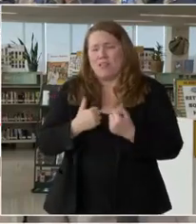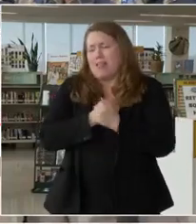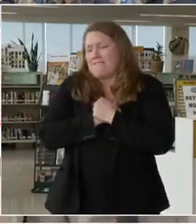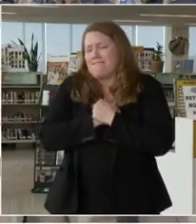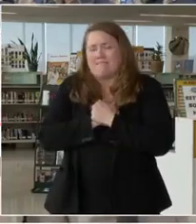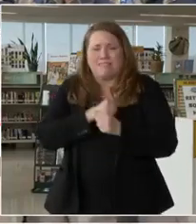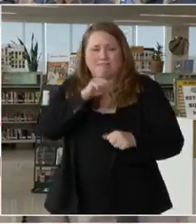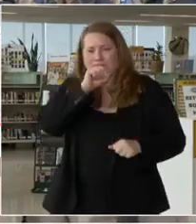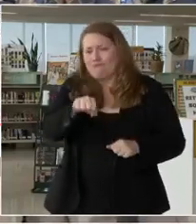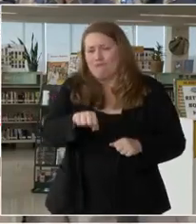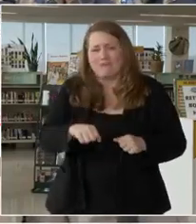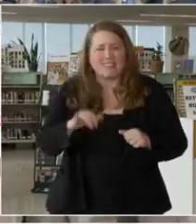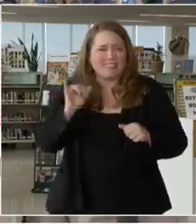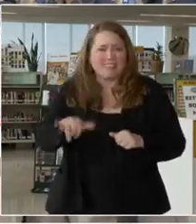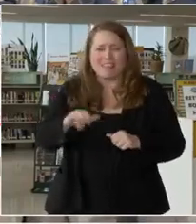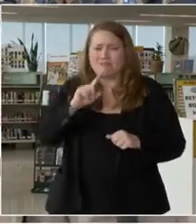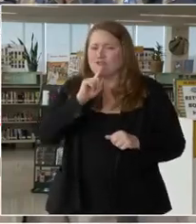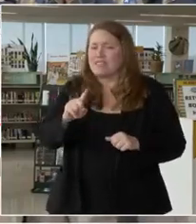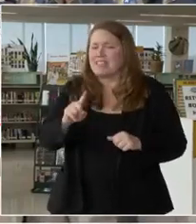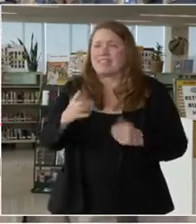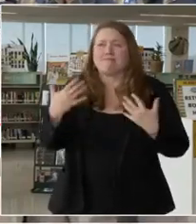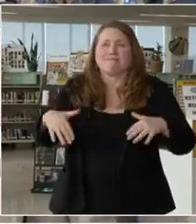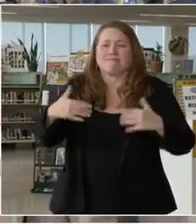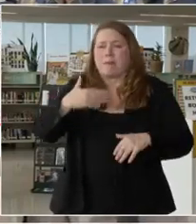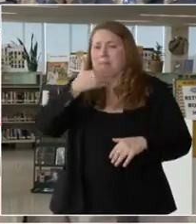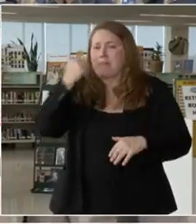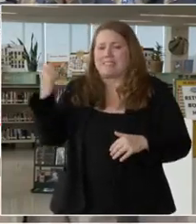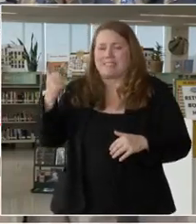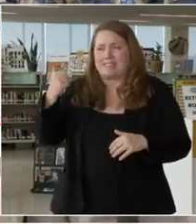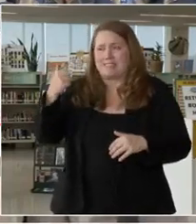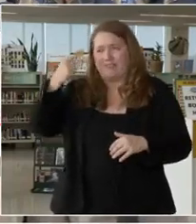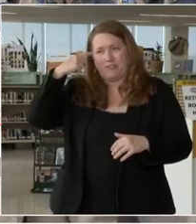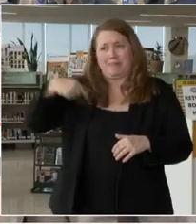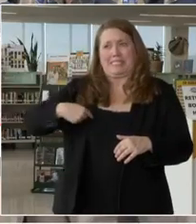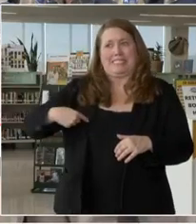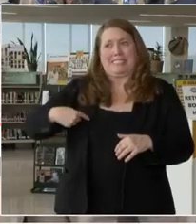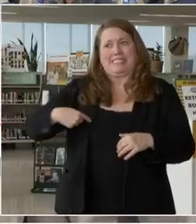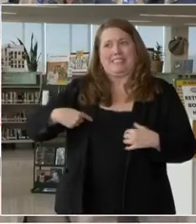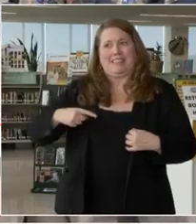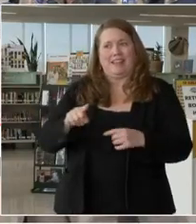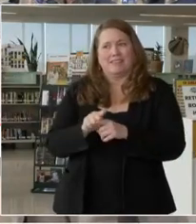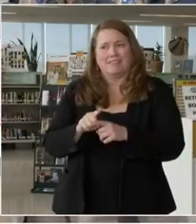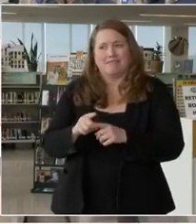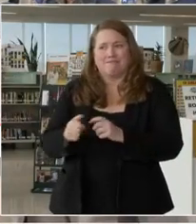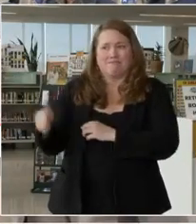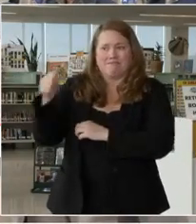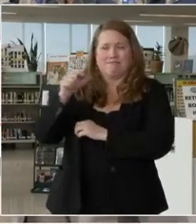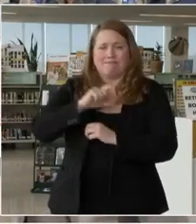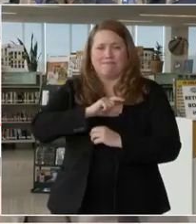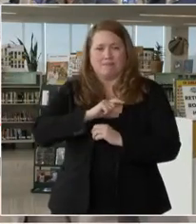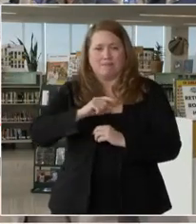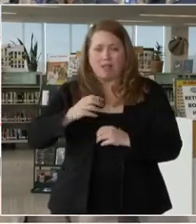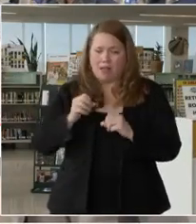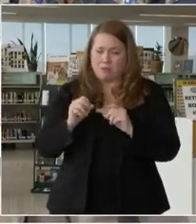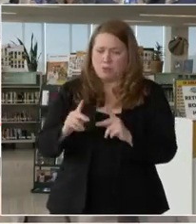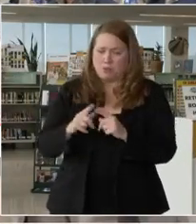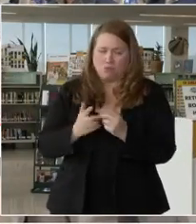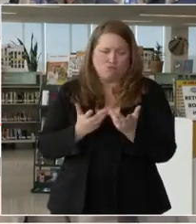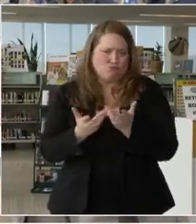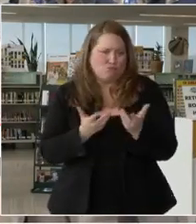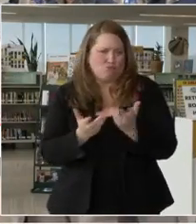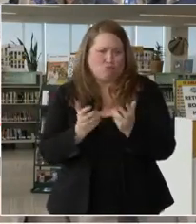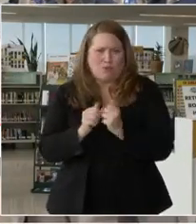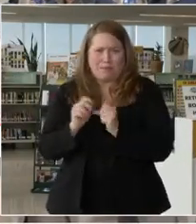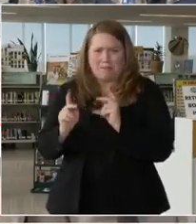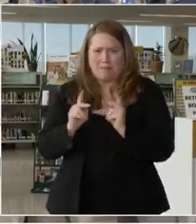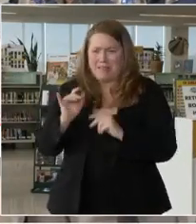world, that is like, that's like fuel for me. When I have an opportunity to go out here and engage community, engaging you today, this is